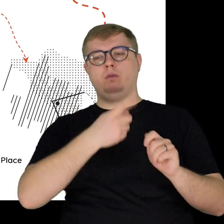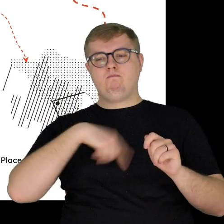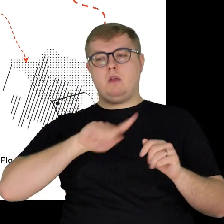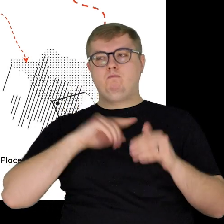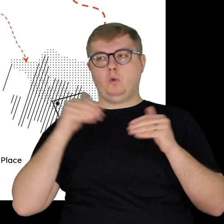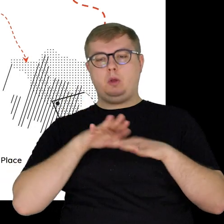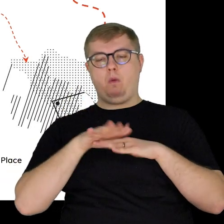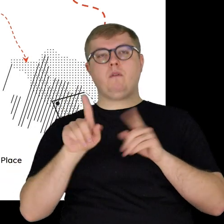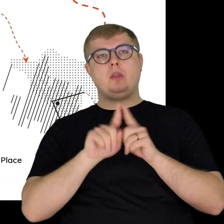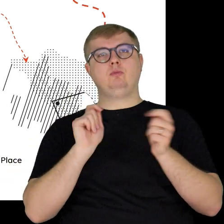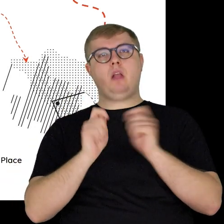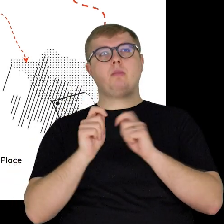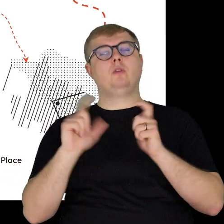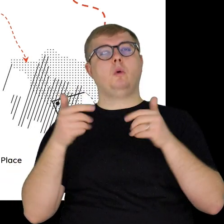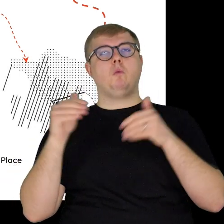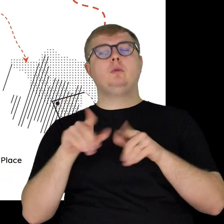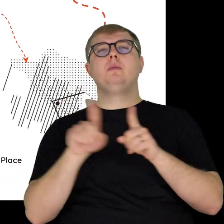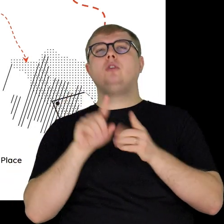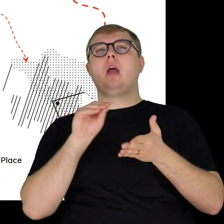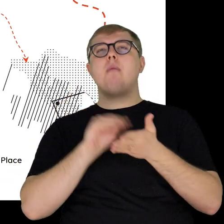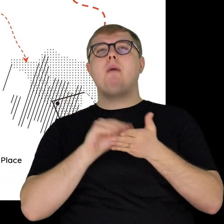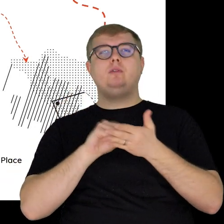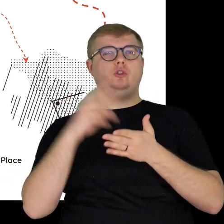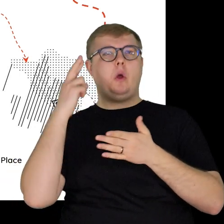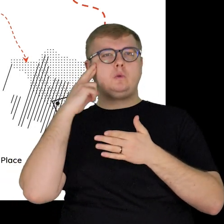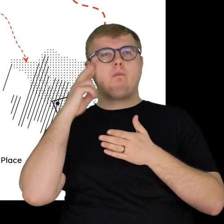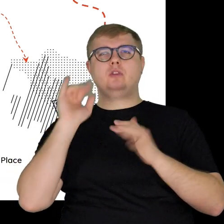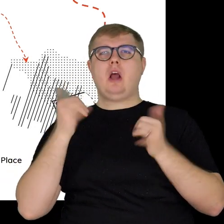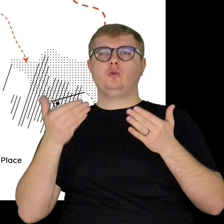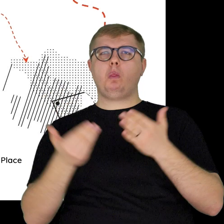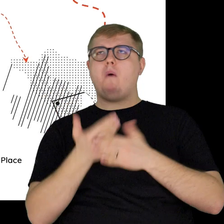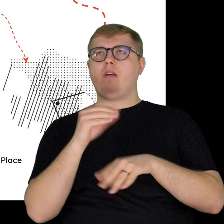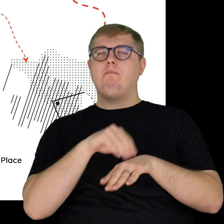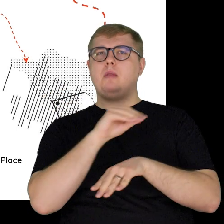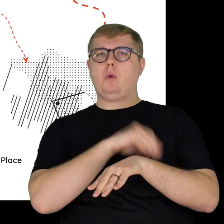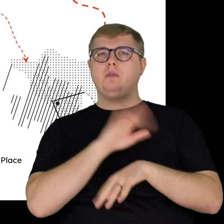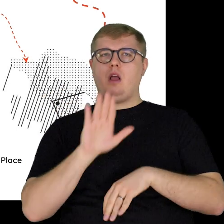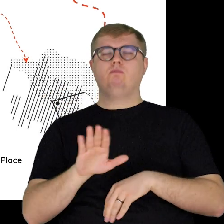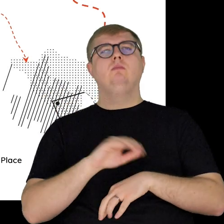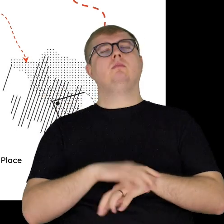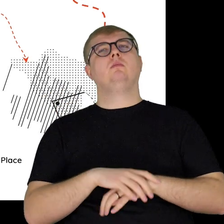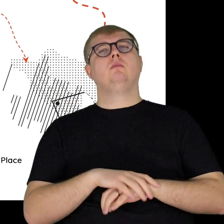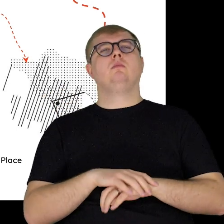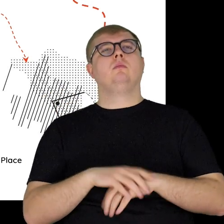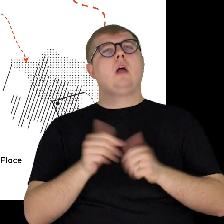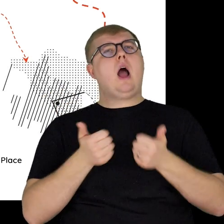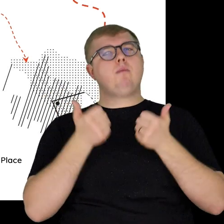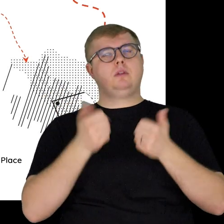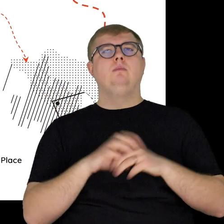on empirically, then we need somehow new method to investigate it.